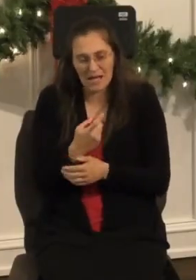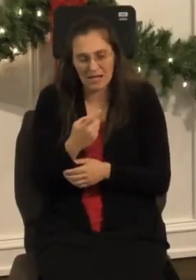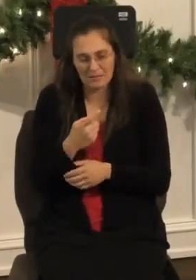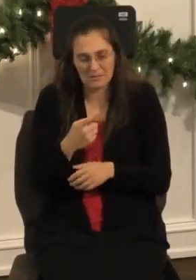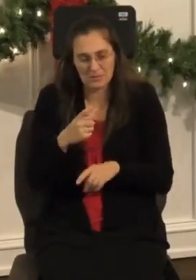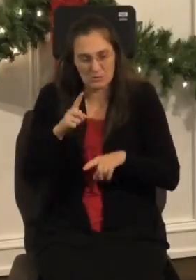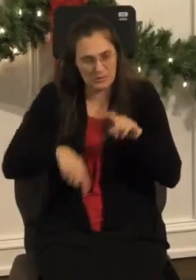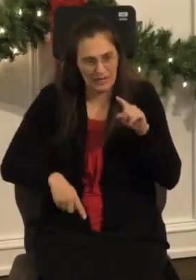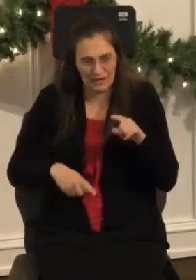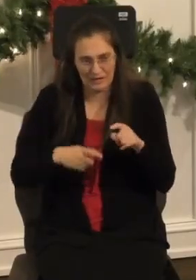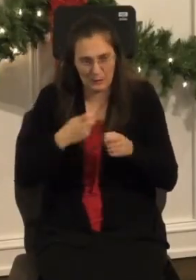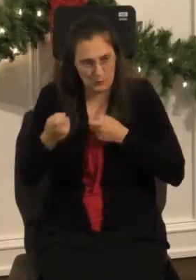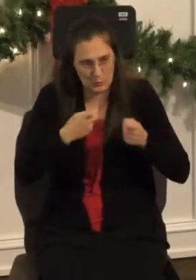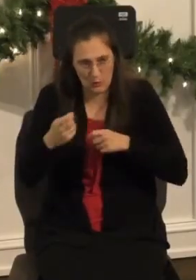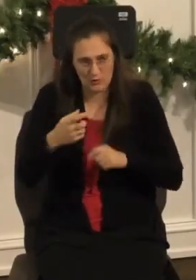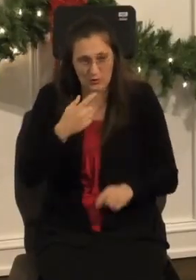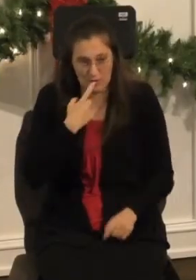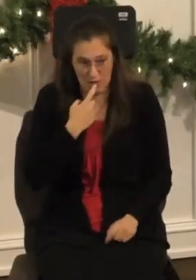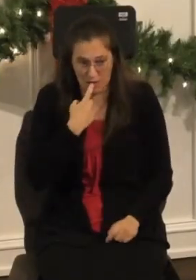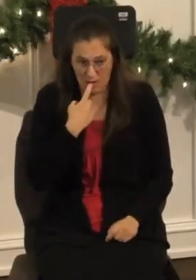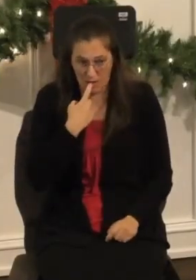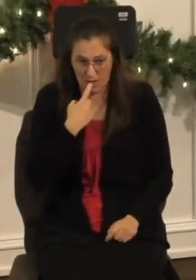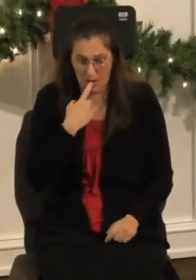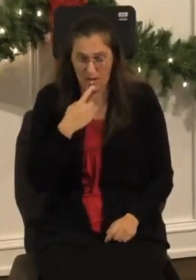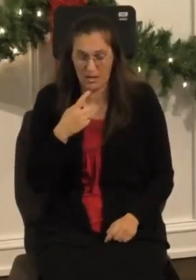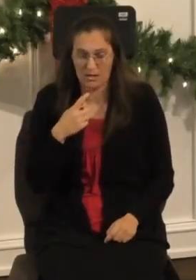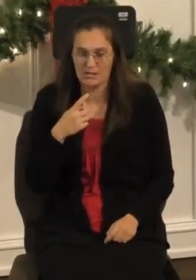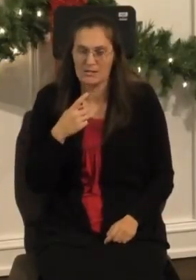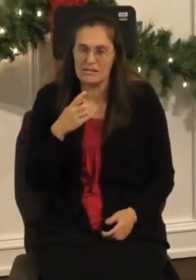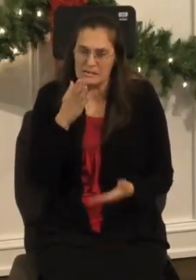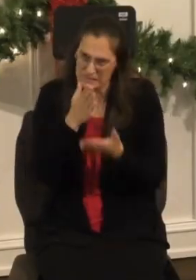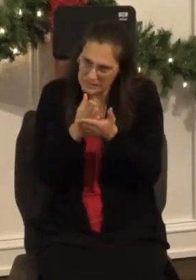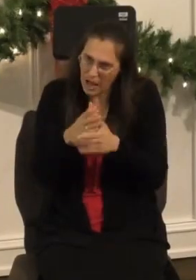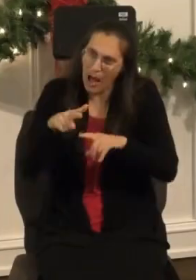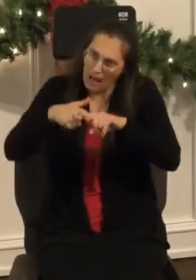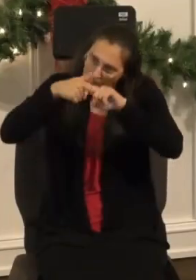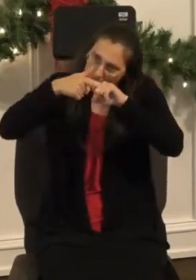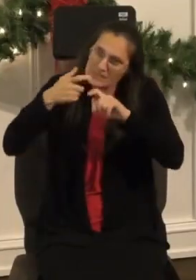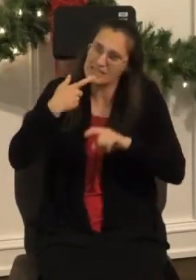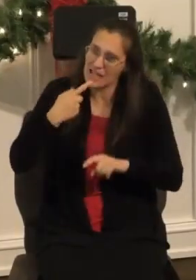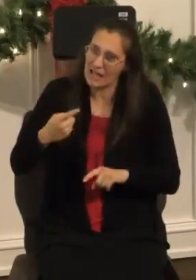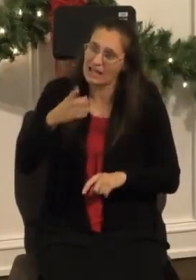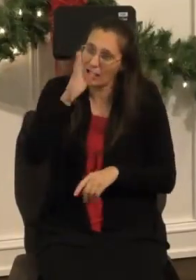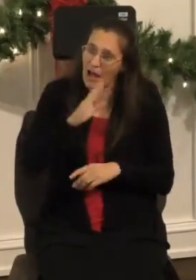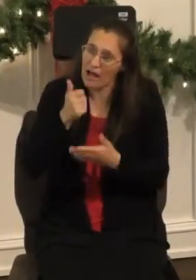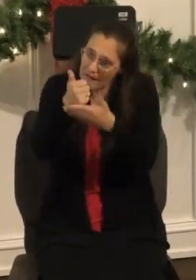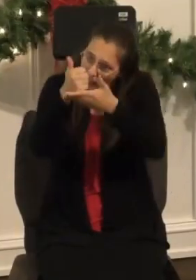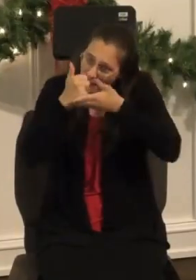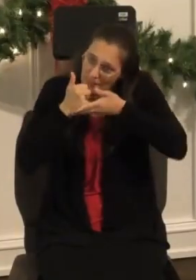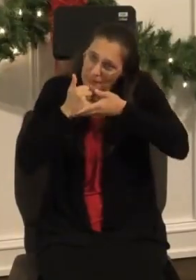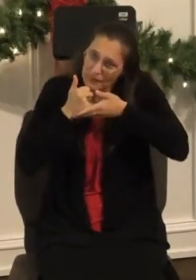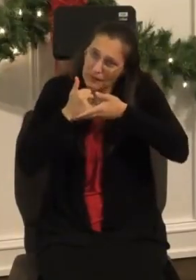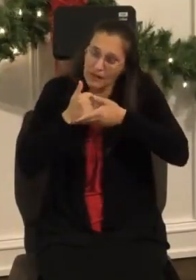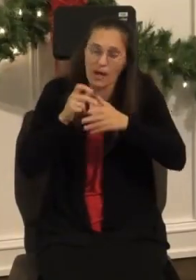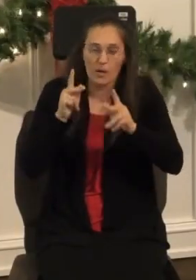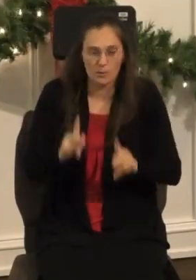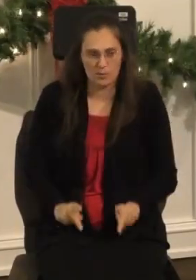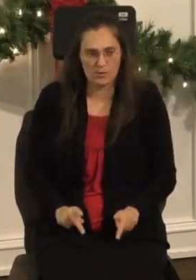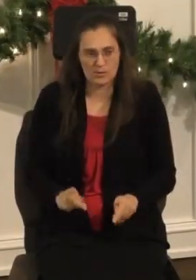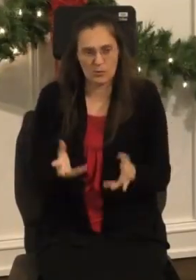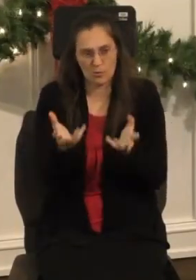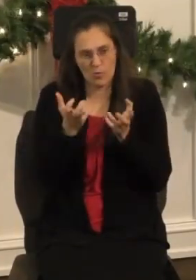for a minute and say, God, would you help me? In fact, a person that's asking God, the Spirit, to help them, one of the things that God does in their life,